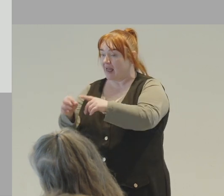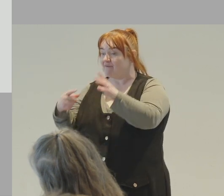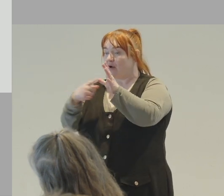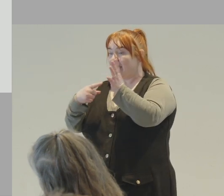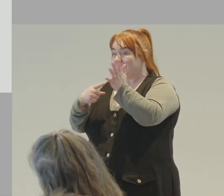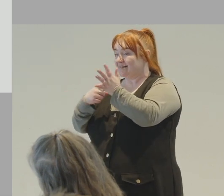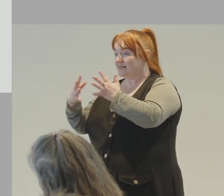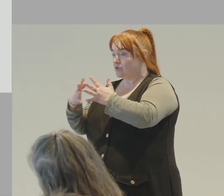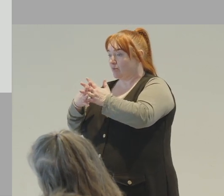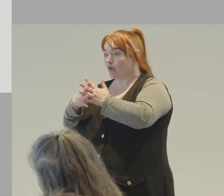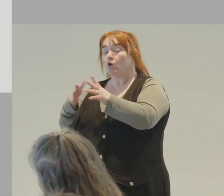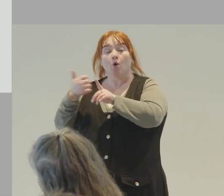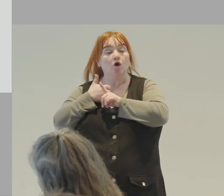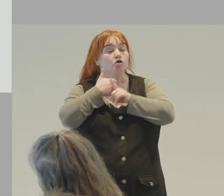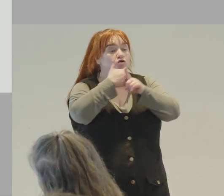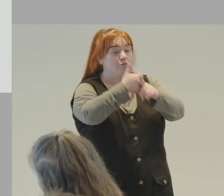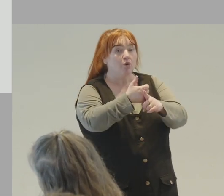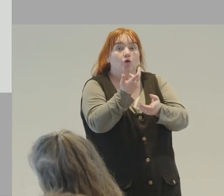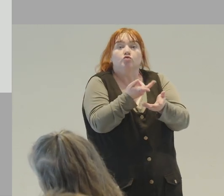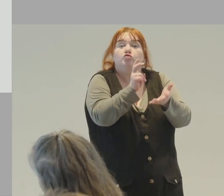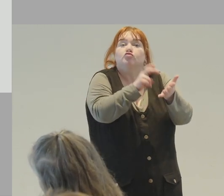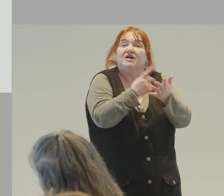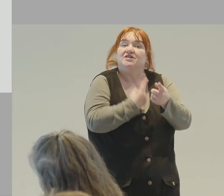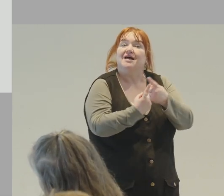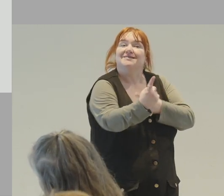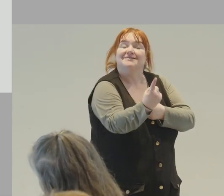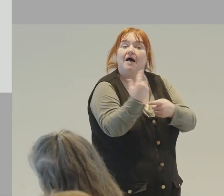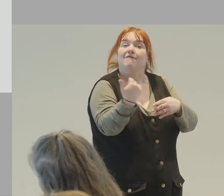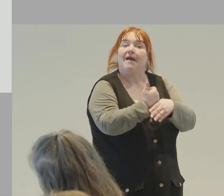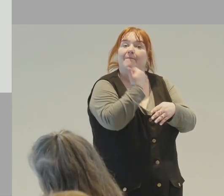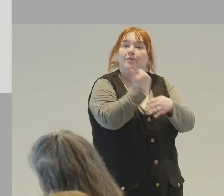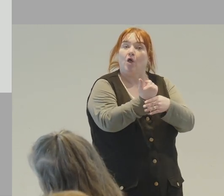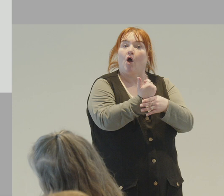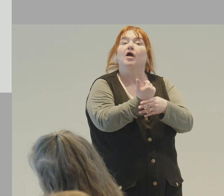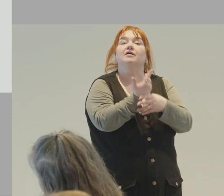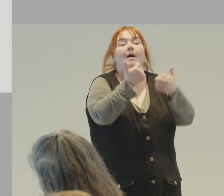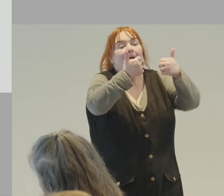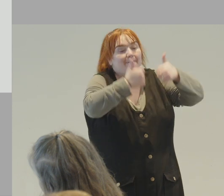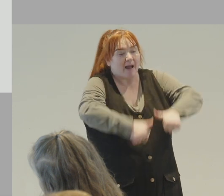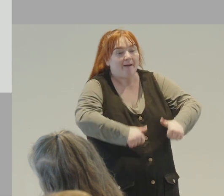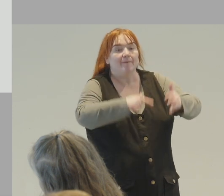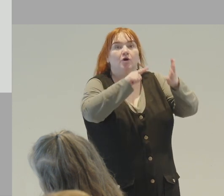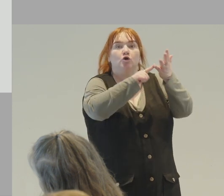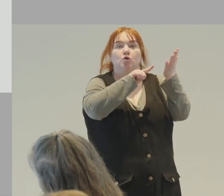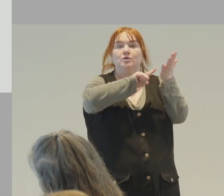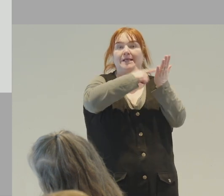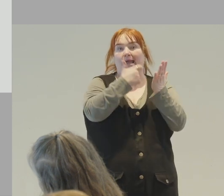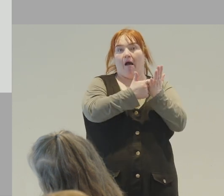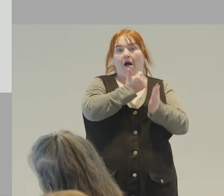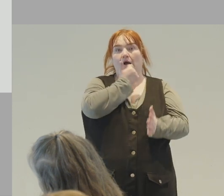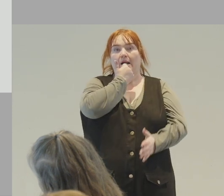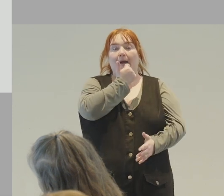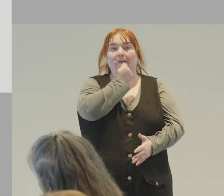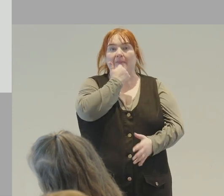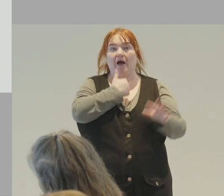person to register as self-employed, and they will get a unique taxpayer reference number, a UTR number.